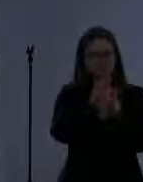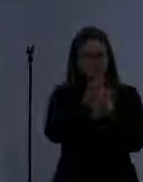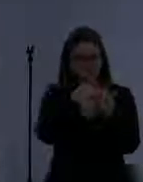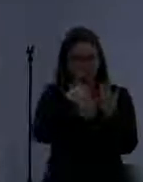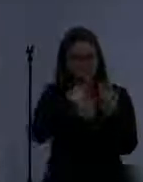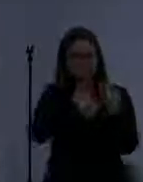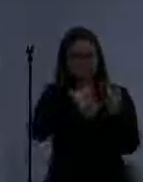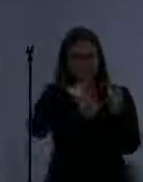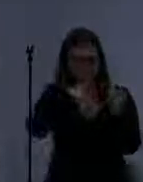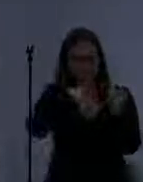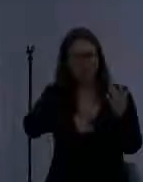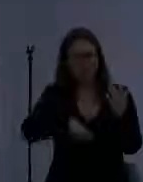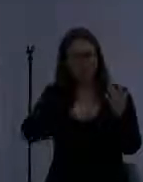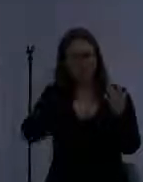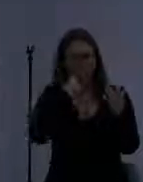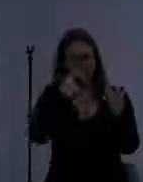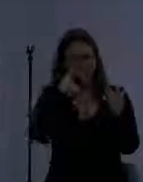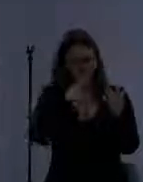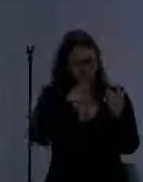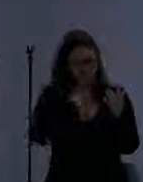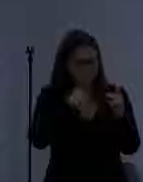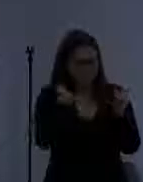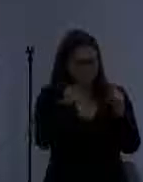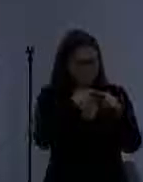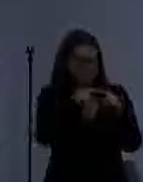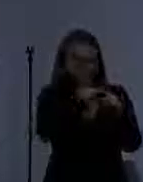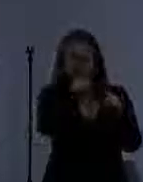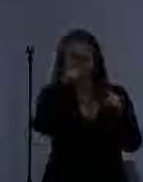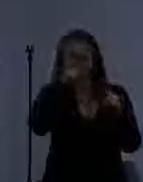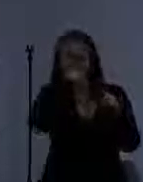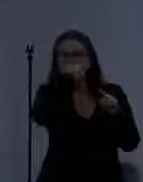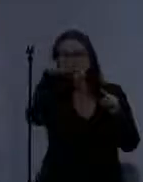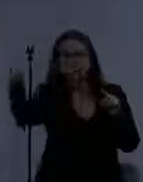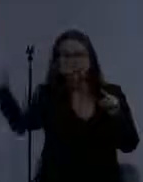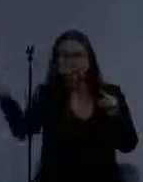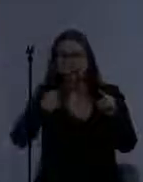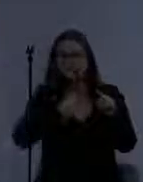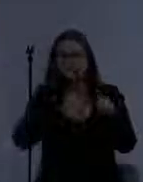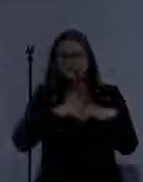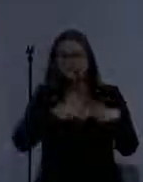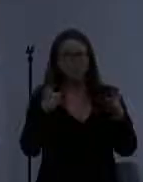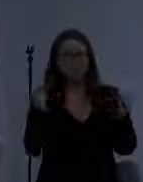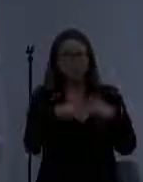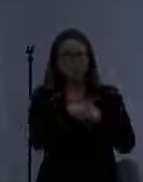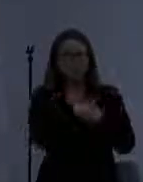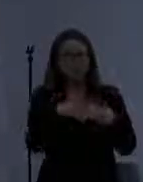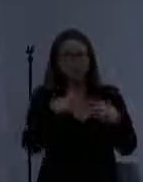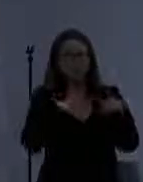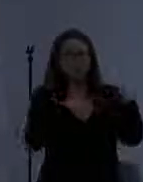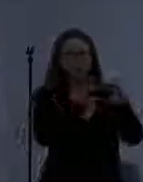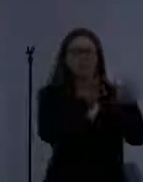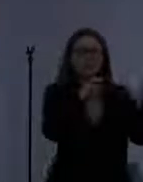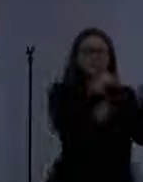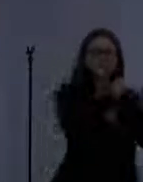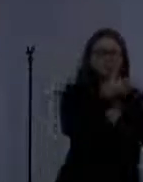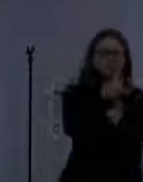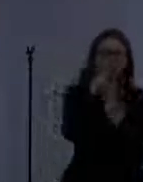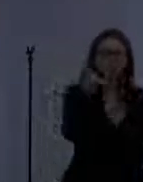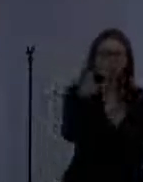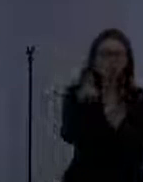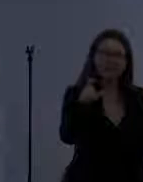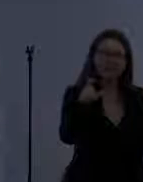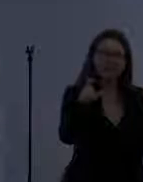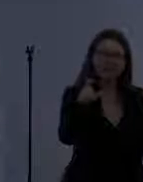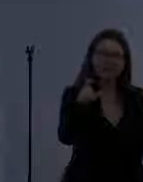have. Or another example I've seen, and this is from my own past, having lived in a